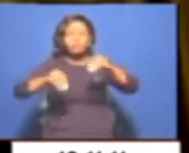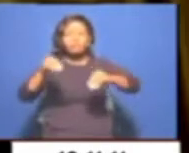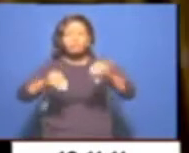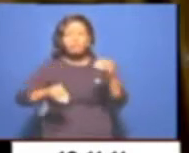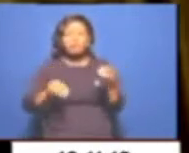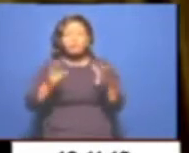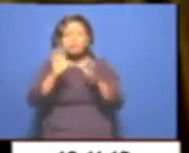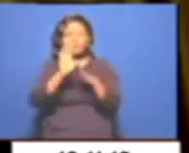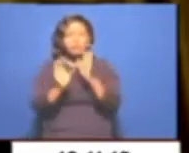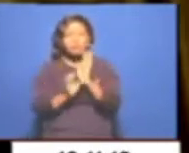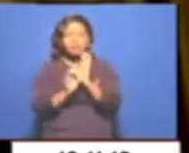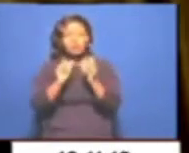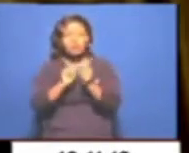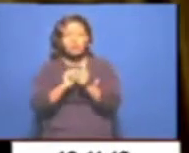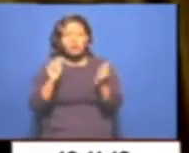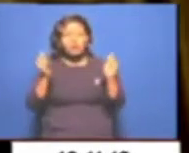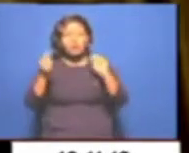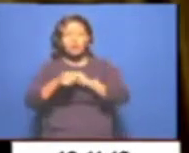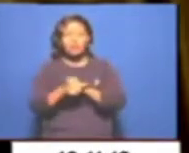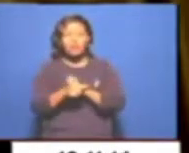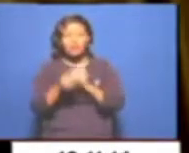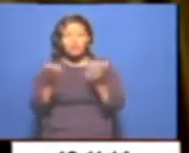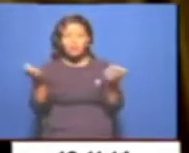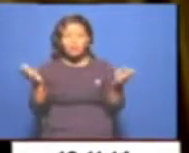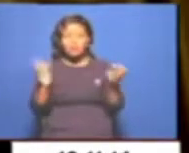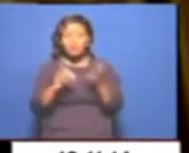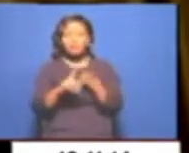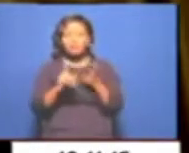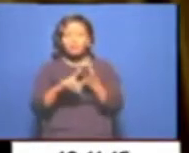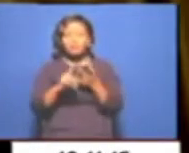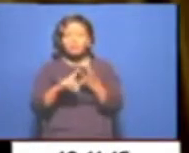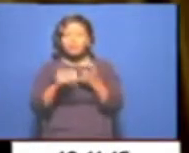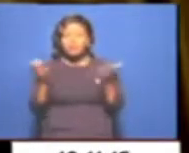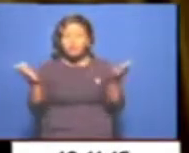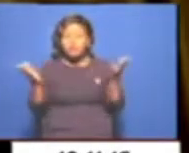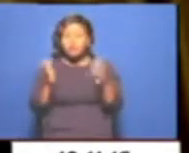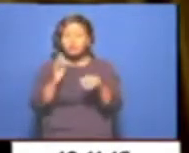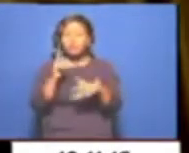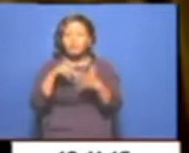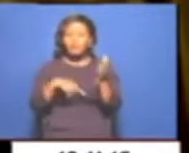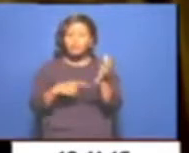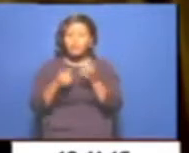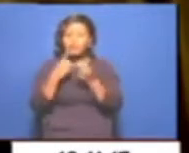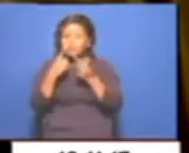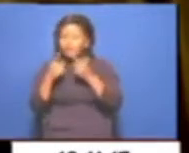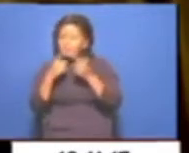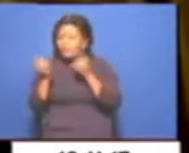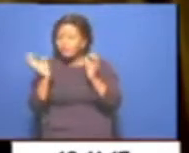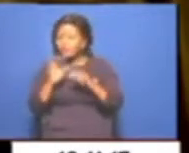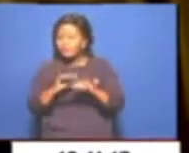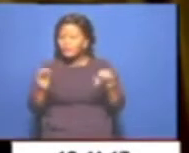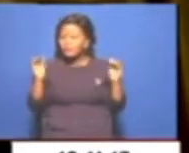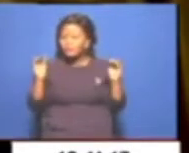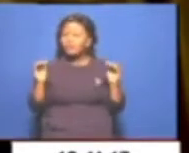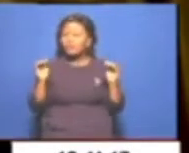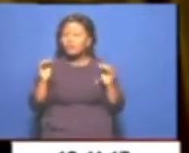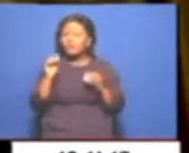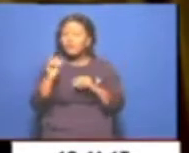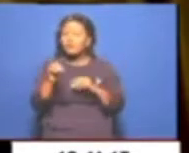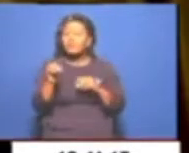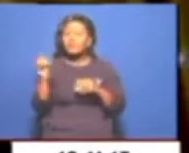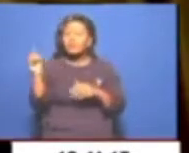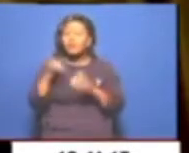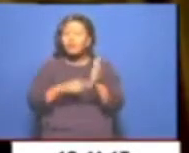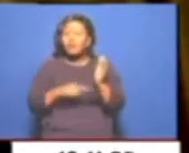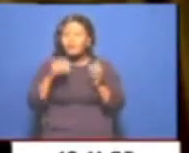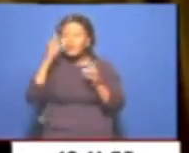basically say yes or no to the bill. What was not said before this court was, what are the contents